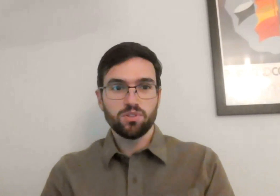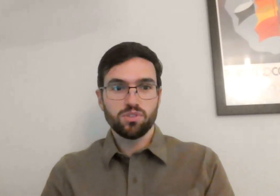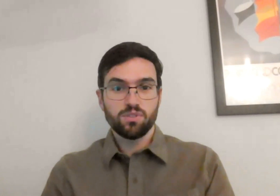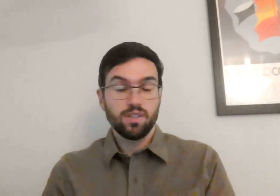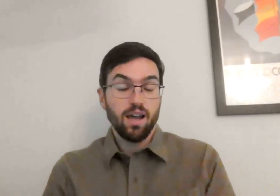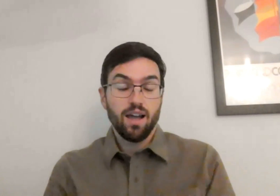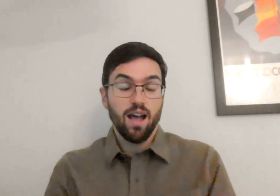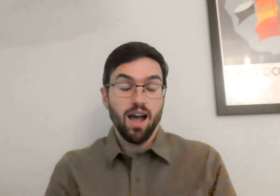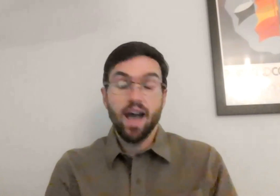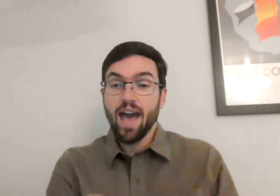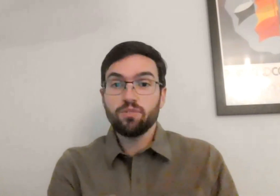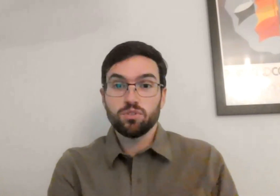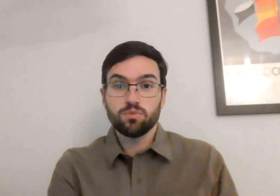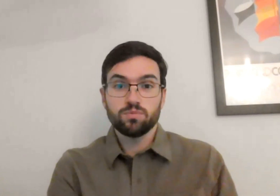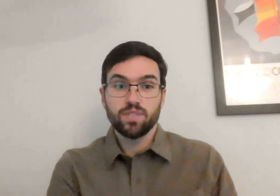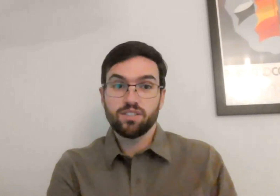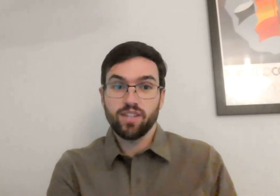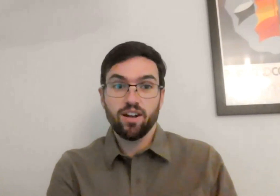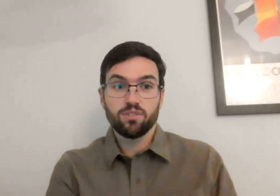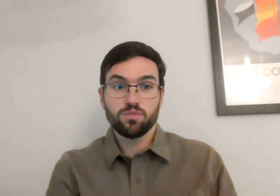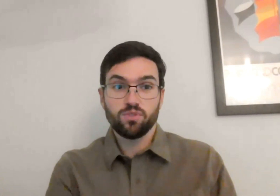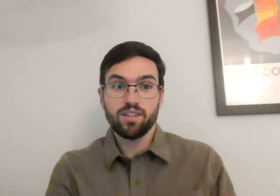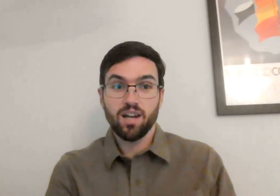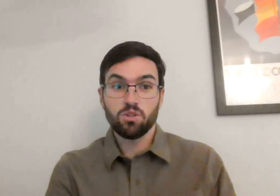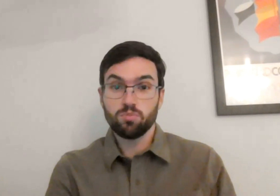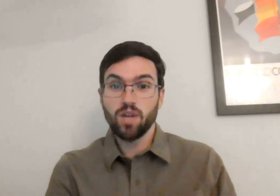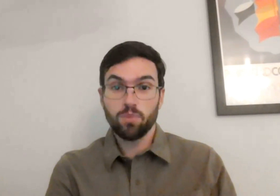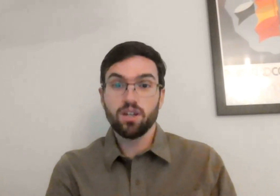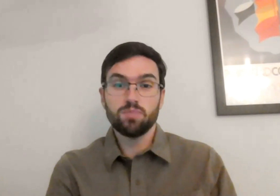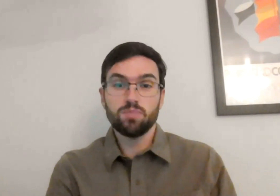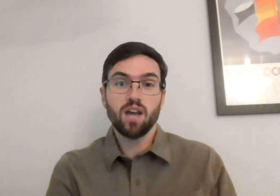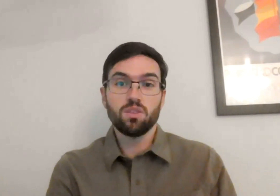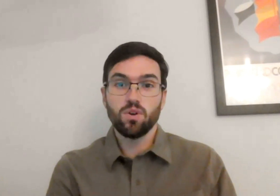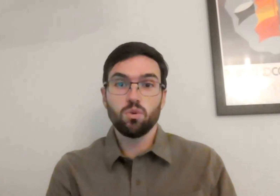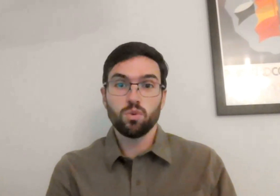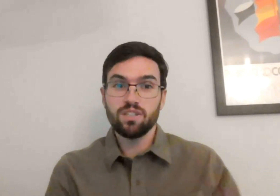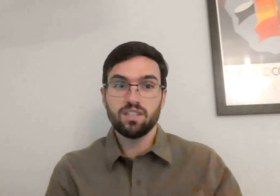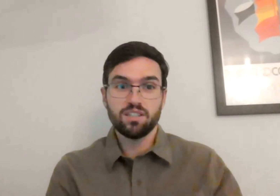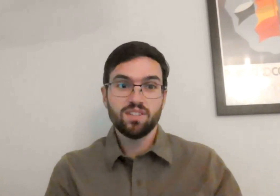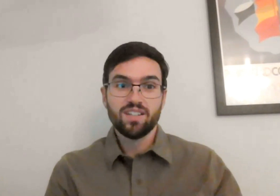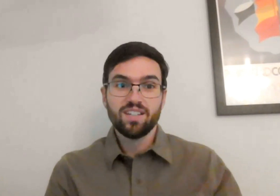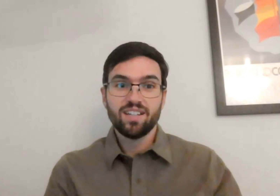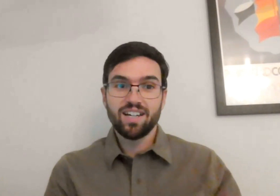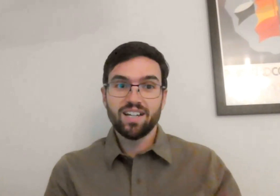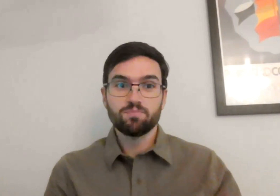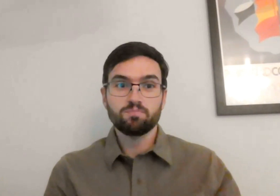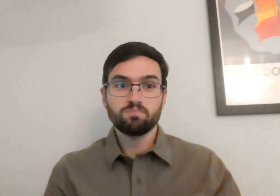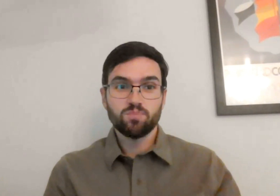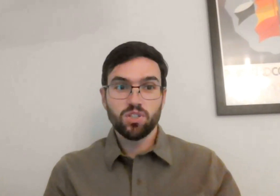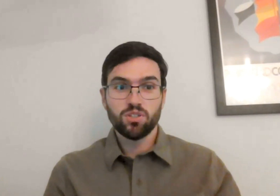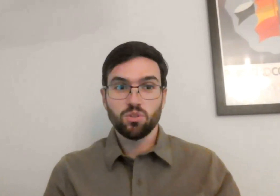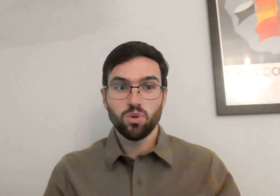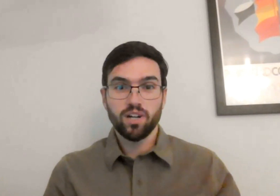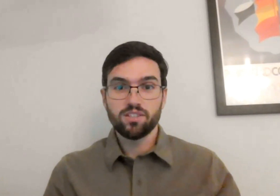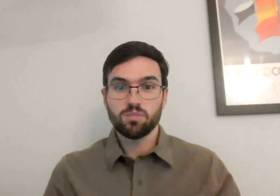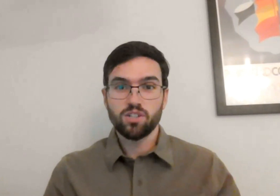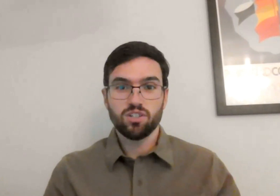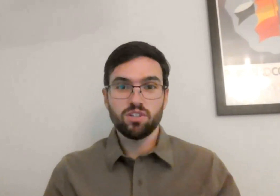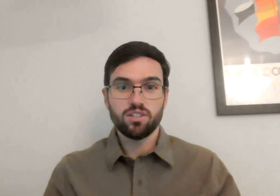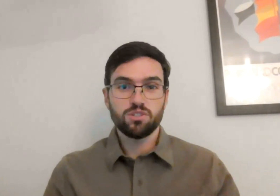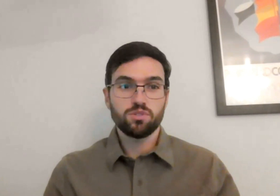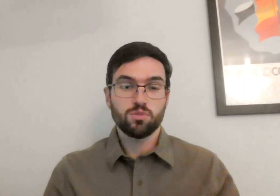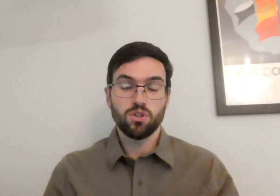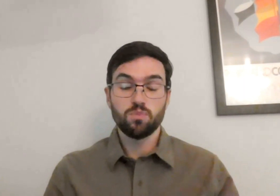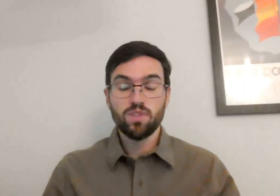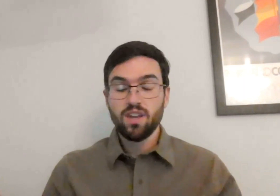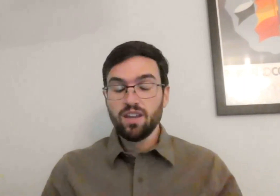team members, I have to. It's there, right? I'm going to be on the phone with India to work on some